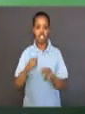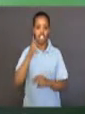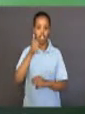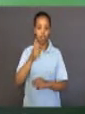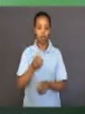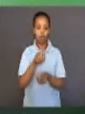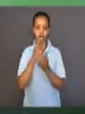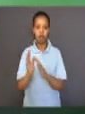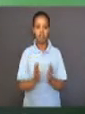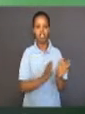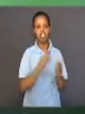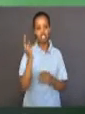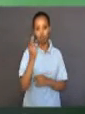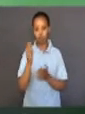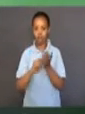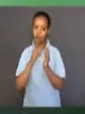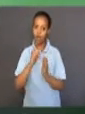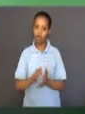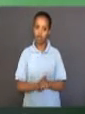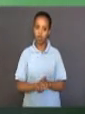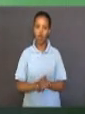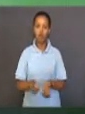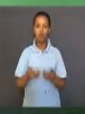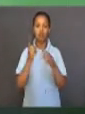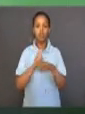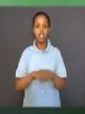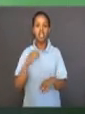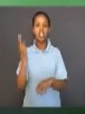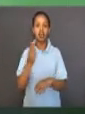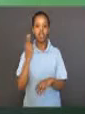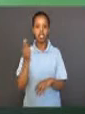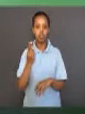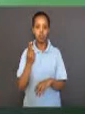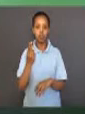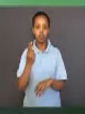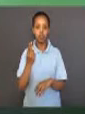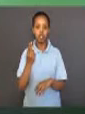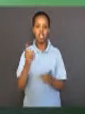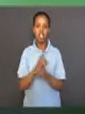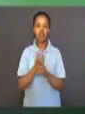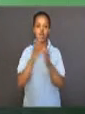They usually use only inorganic energy sources.